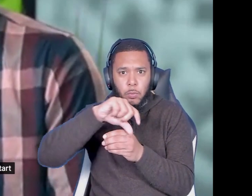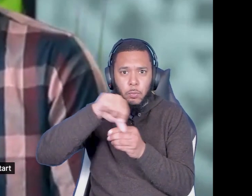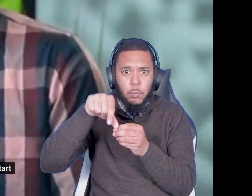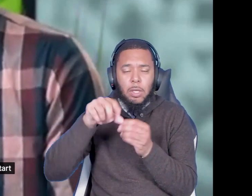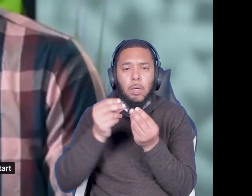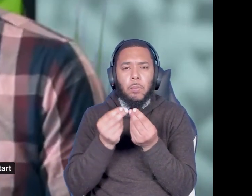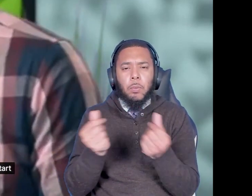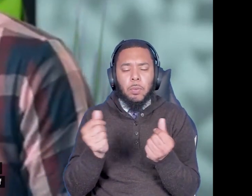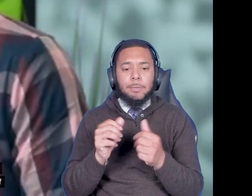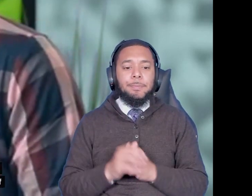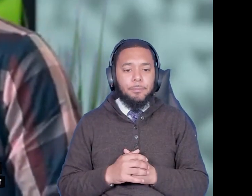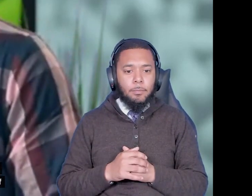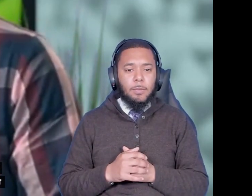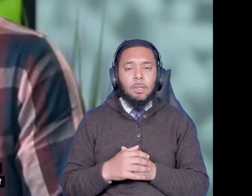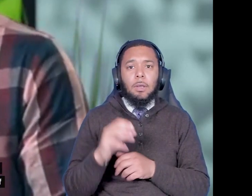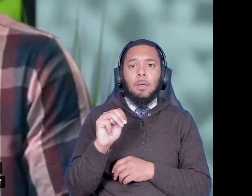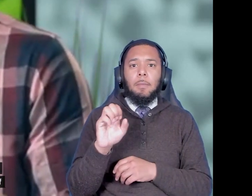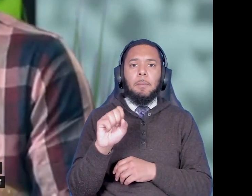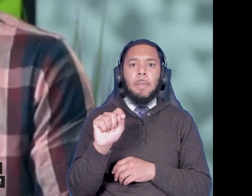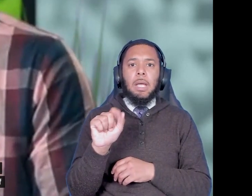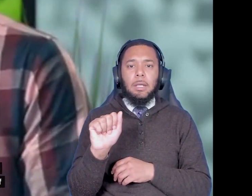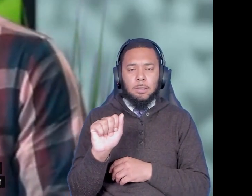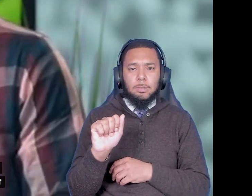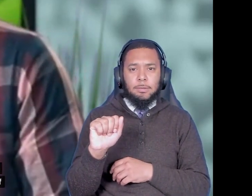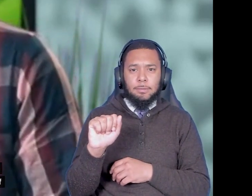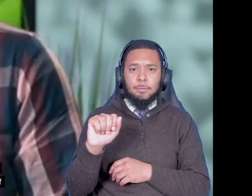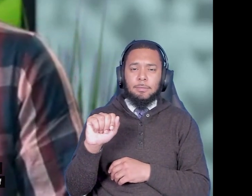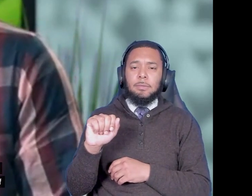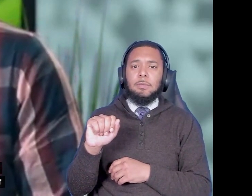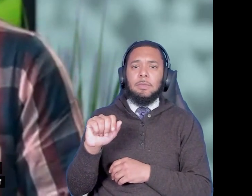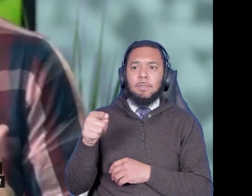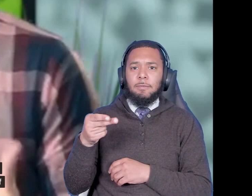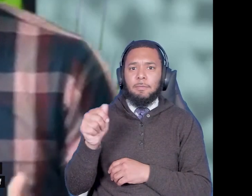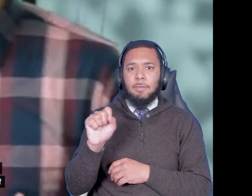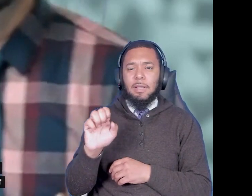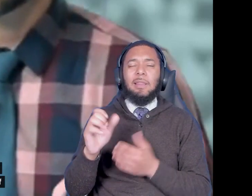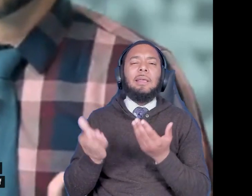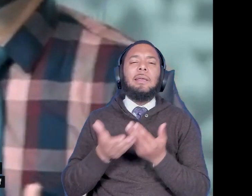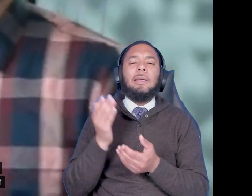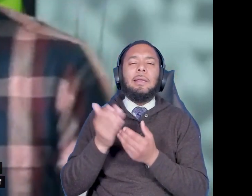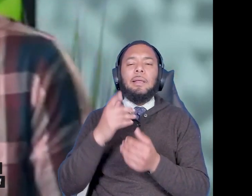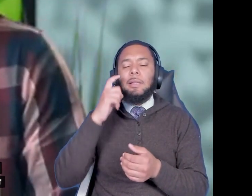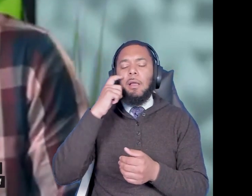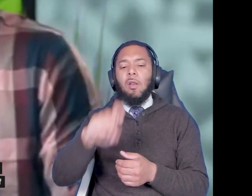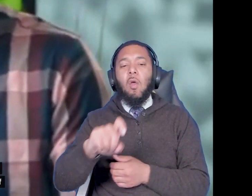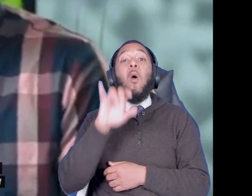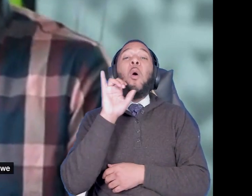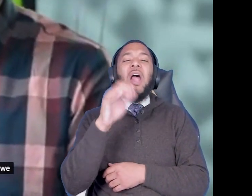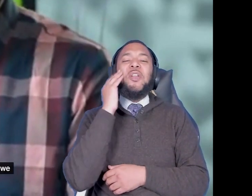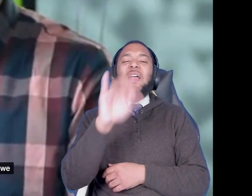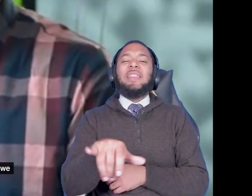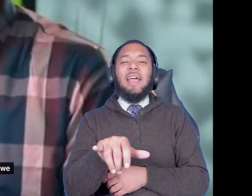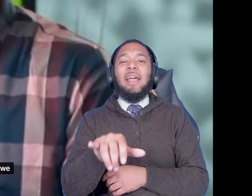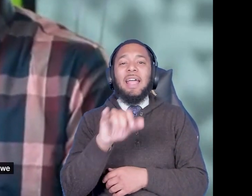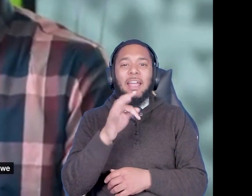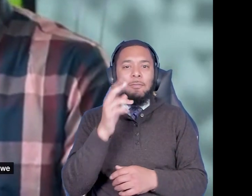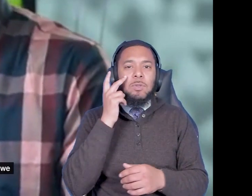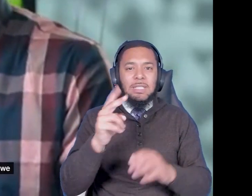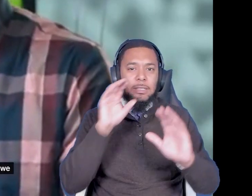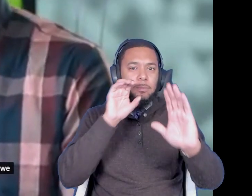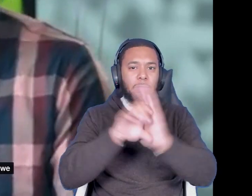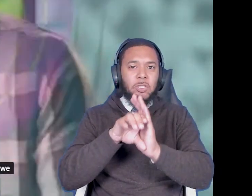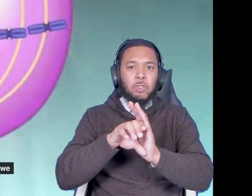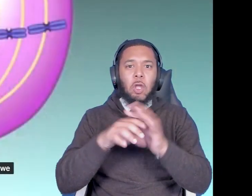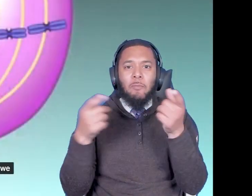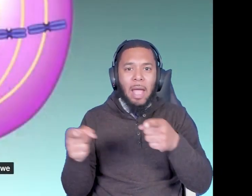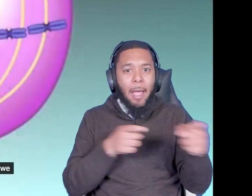and then we go into metaphase. Metaphase is probably the most easily recognizable phase if you're looking at a